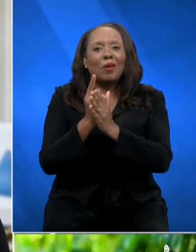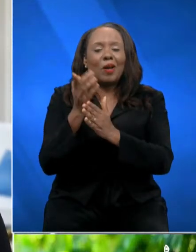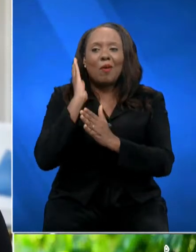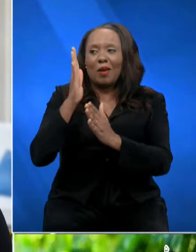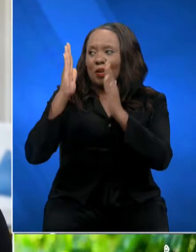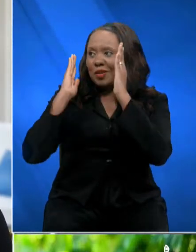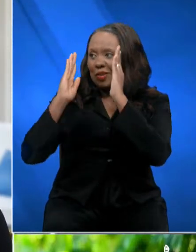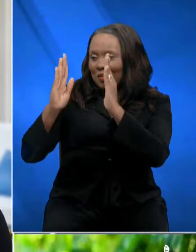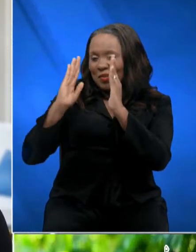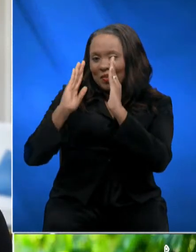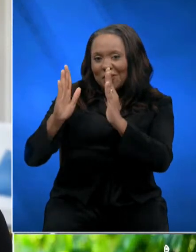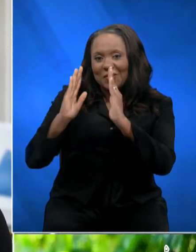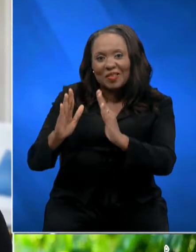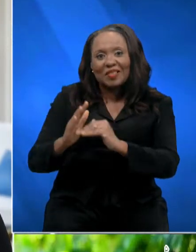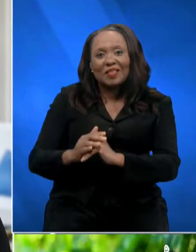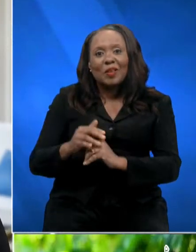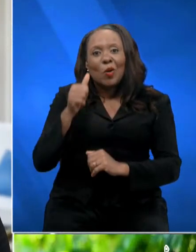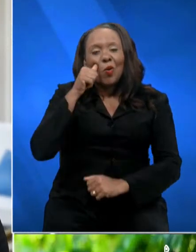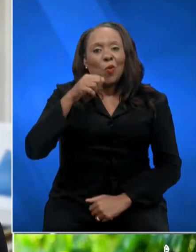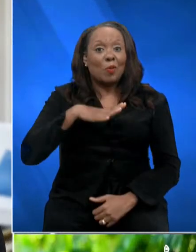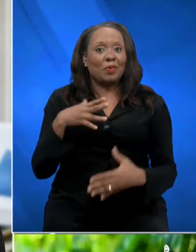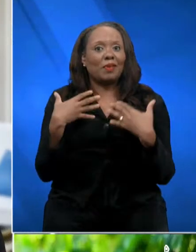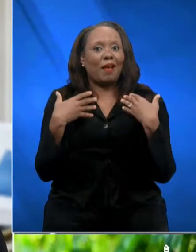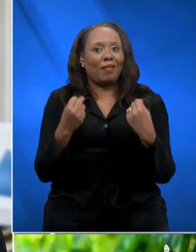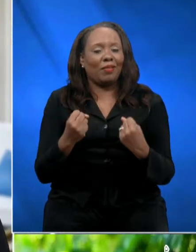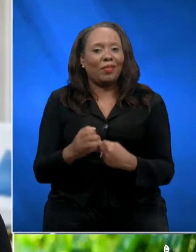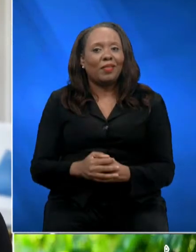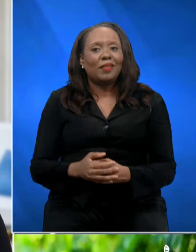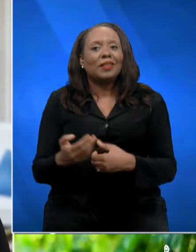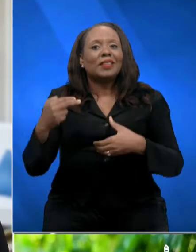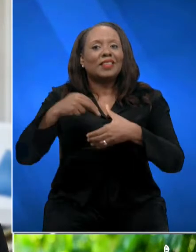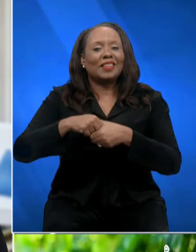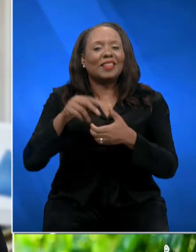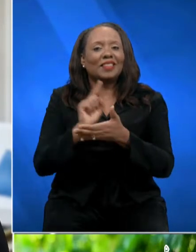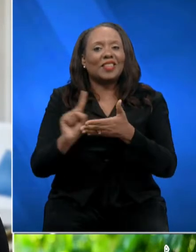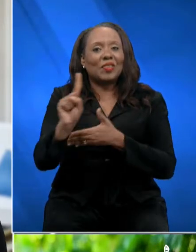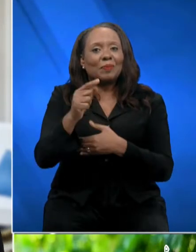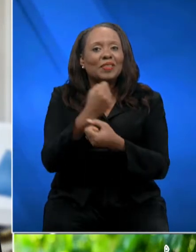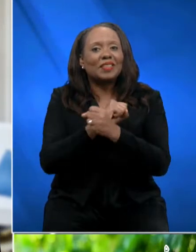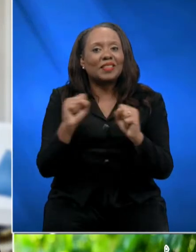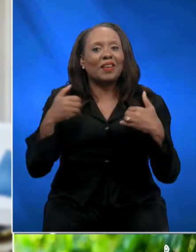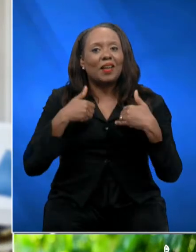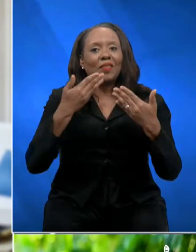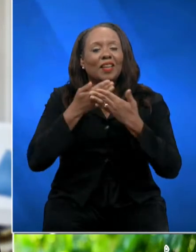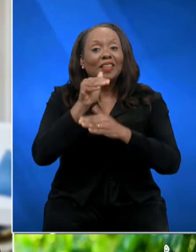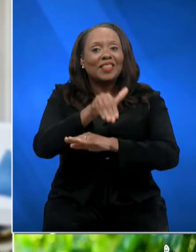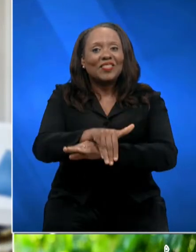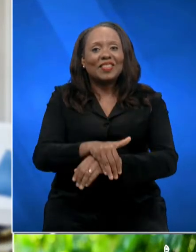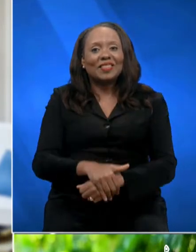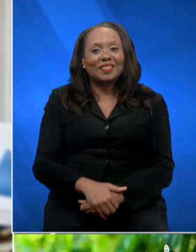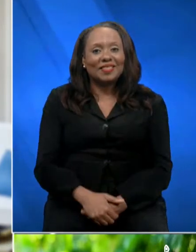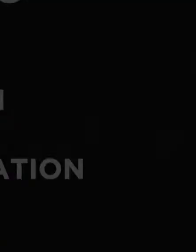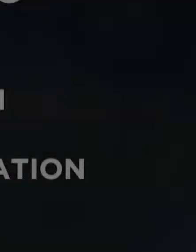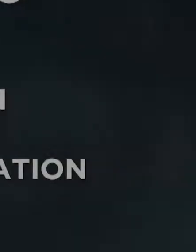special attention to women's health. So join us then. You be safe and have a good evening.